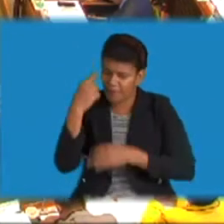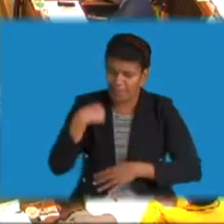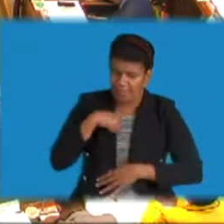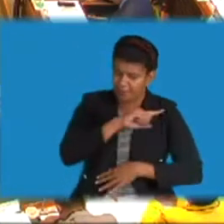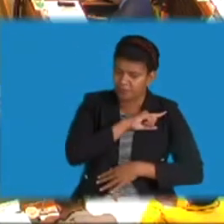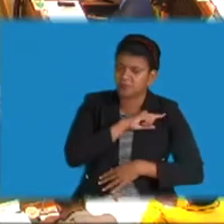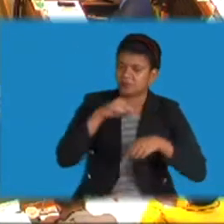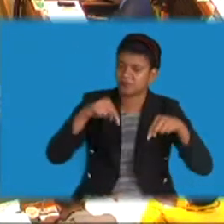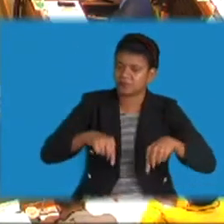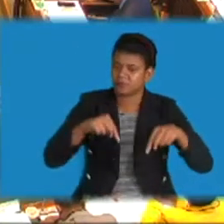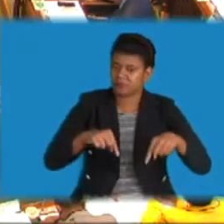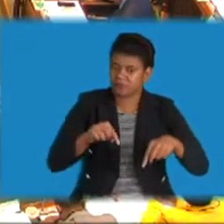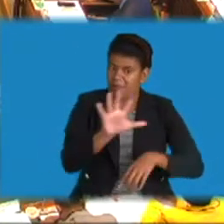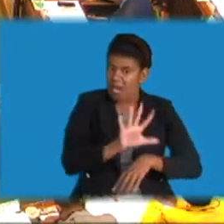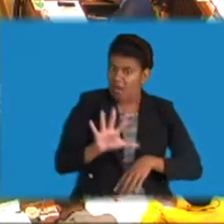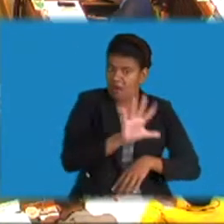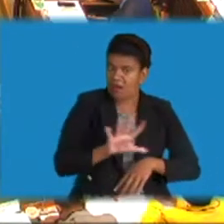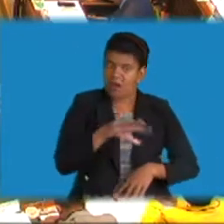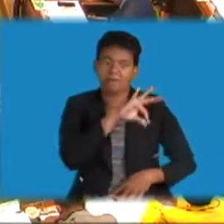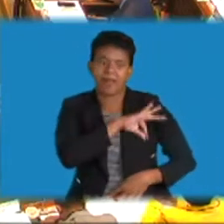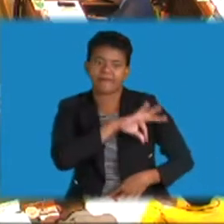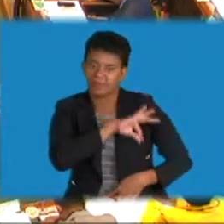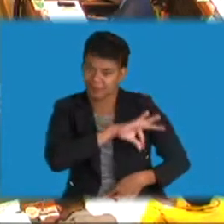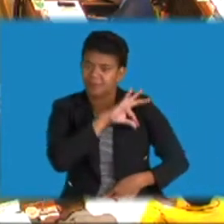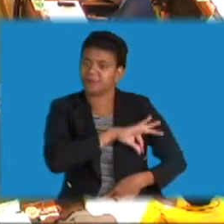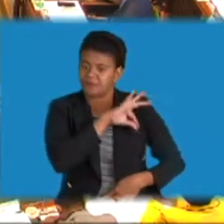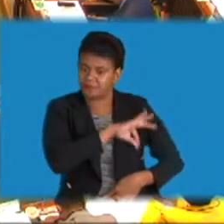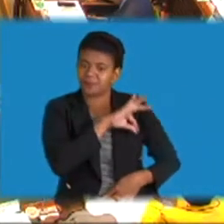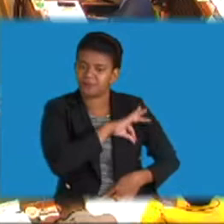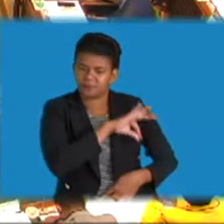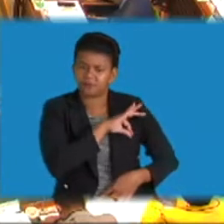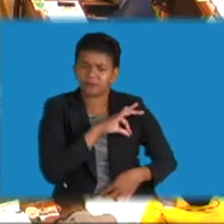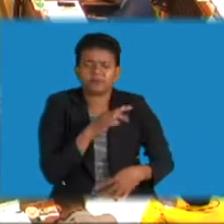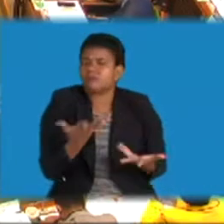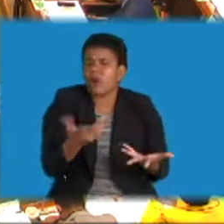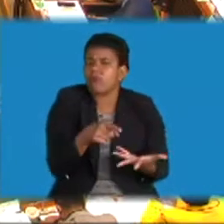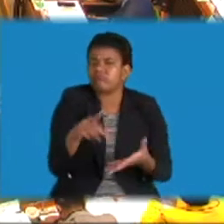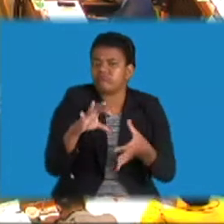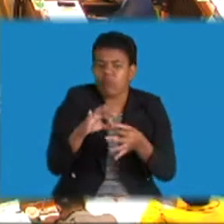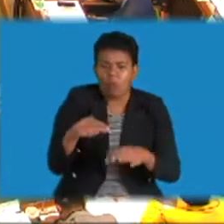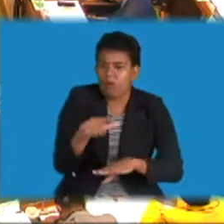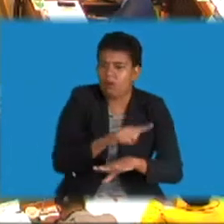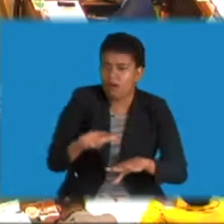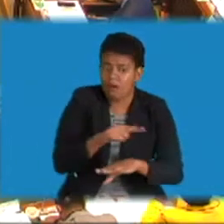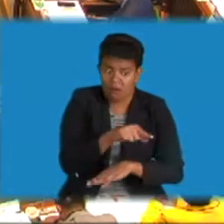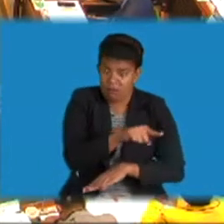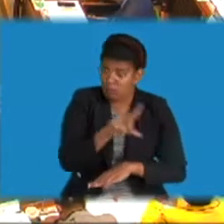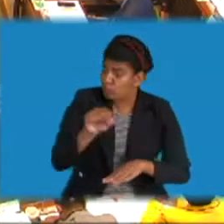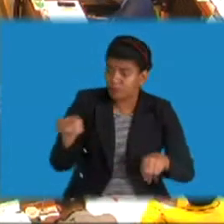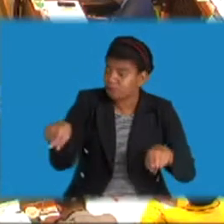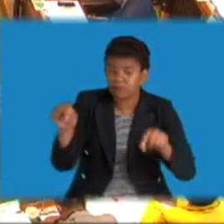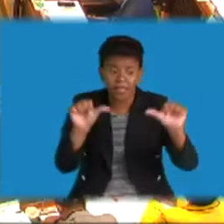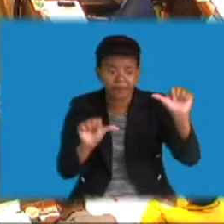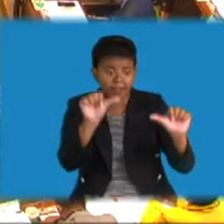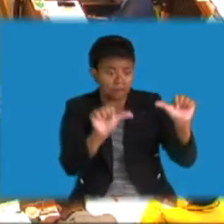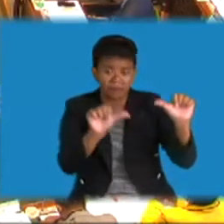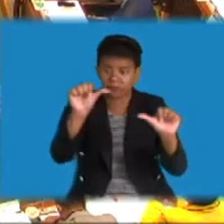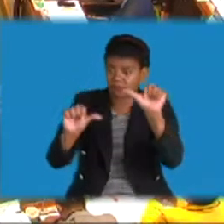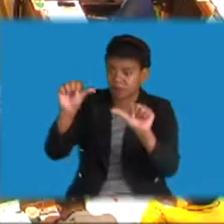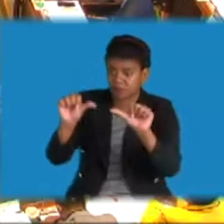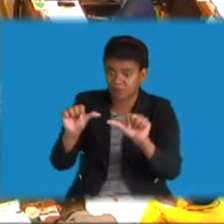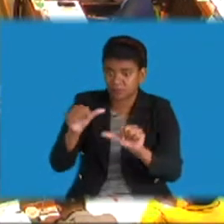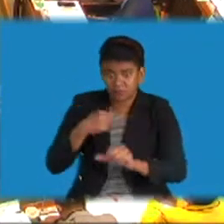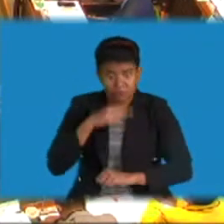benefits that's going to the landowners, but will there be any assessment conducted by the Ministry in regards to